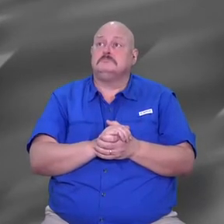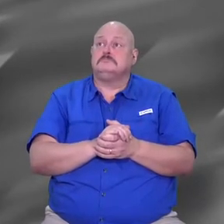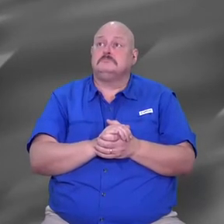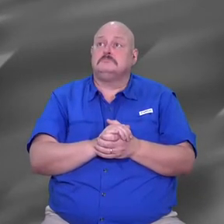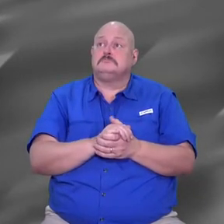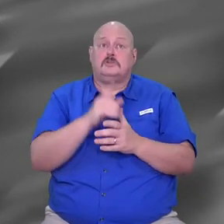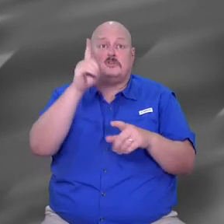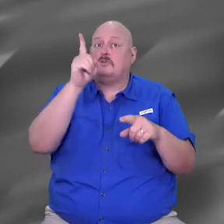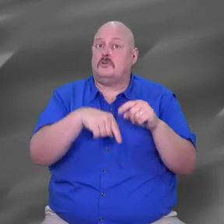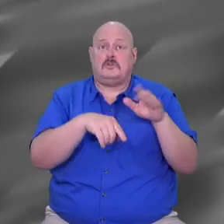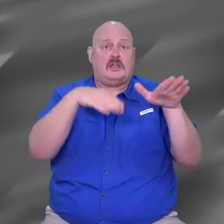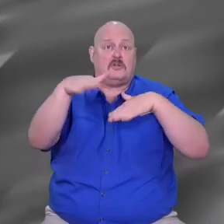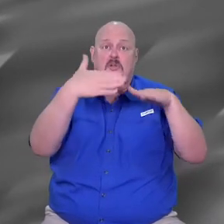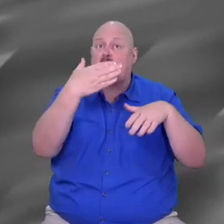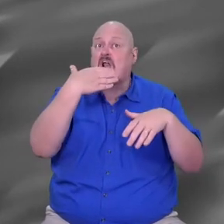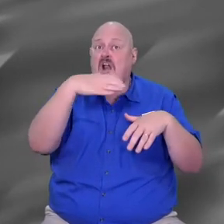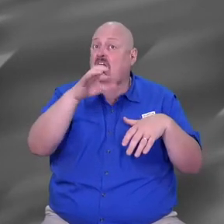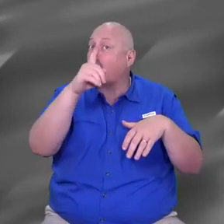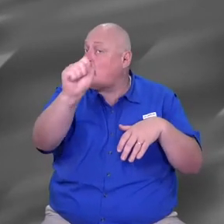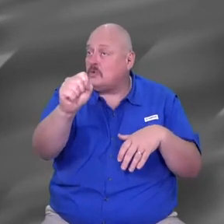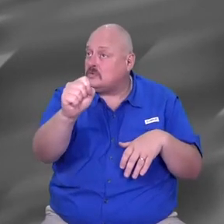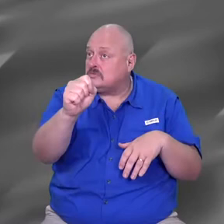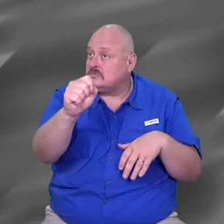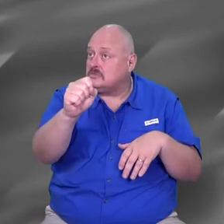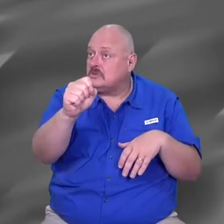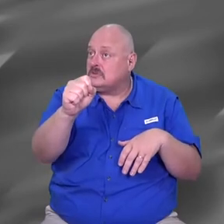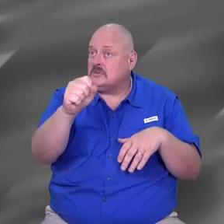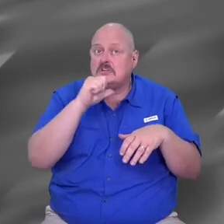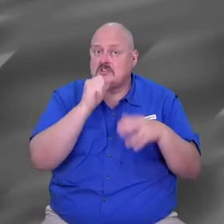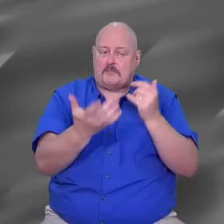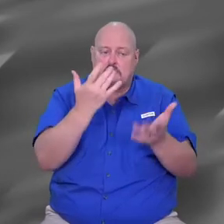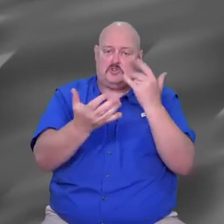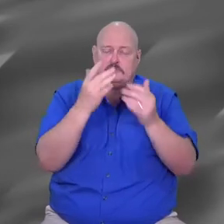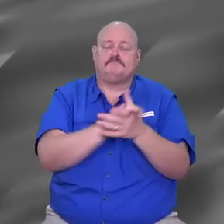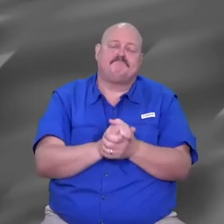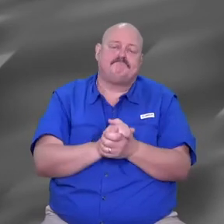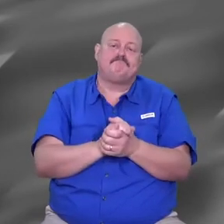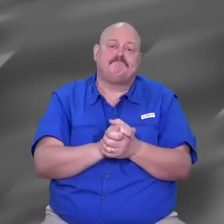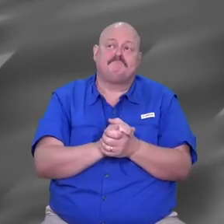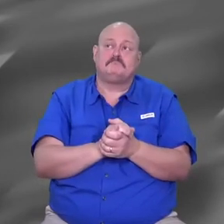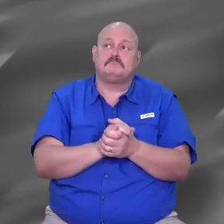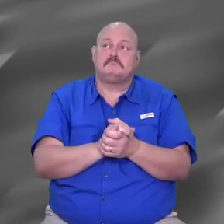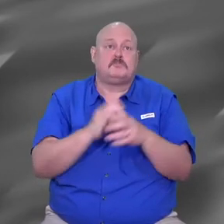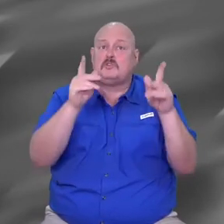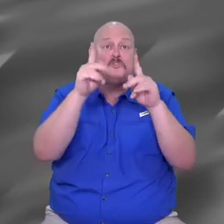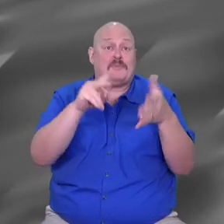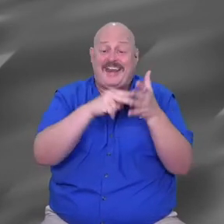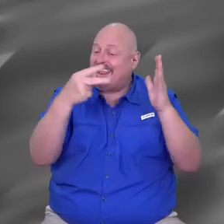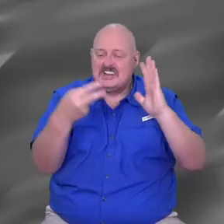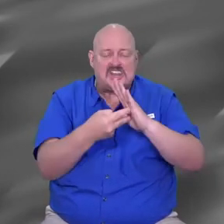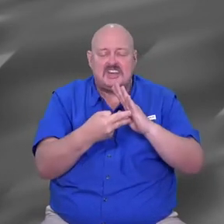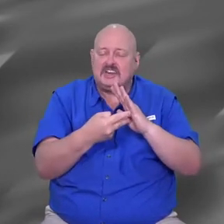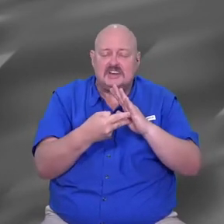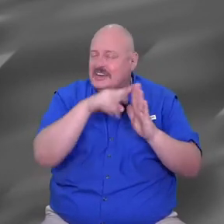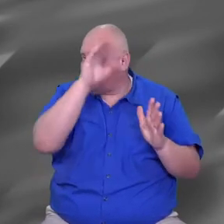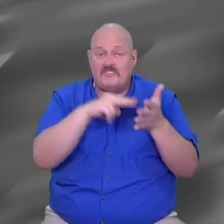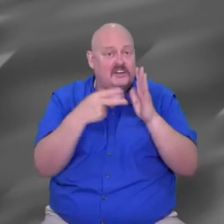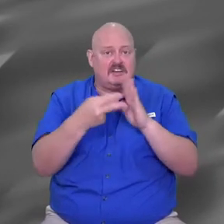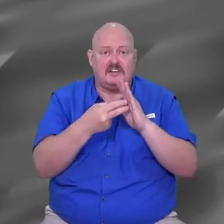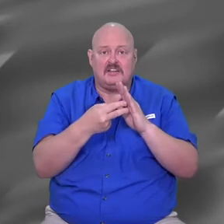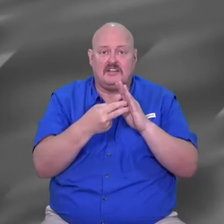You can't walk on hot coals and not get burned. Nobody ever intended to get